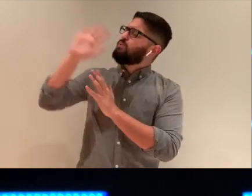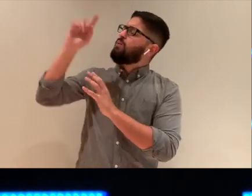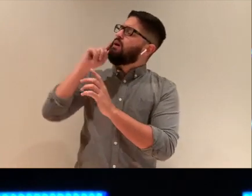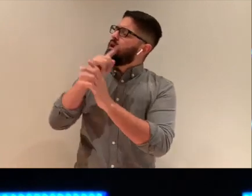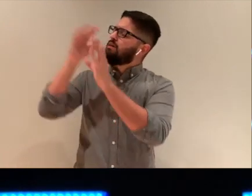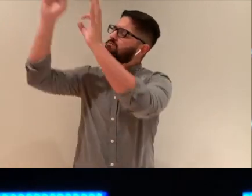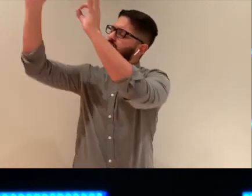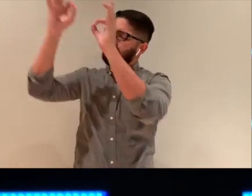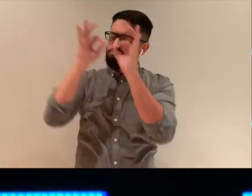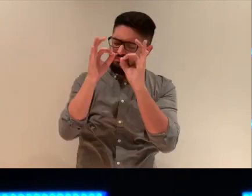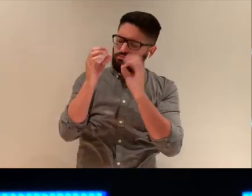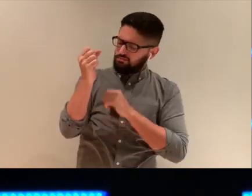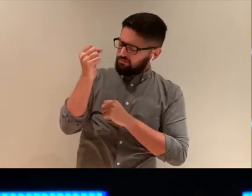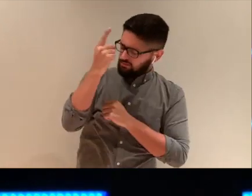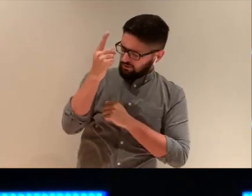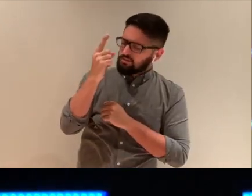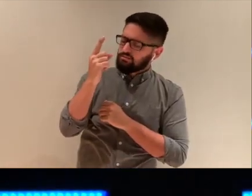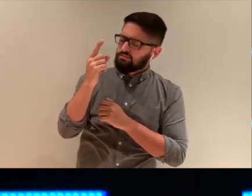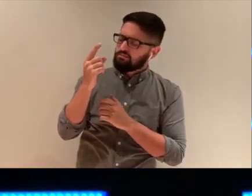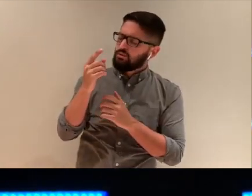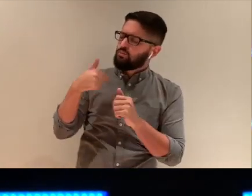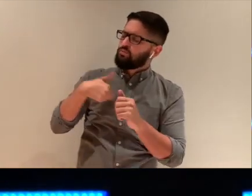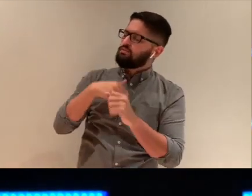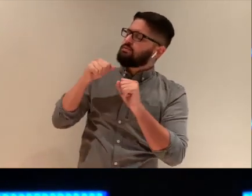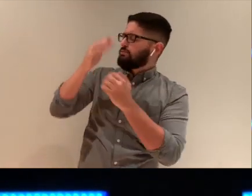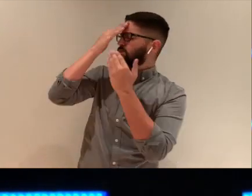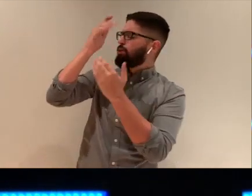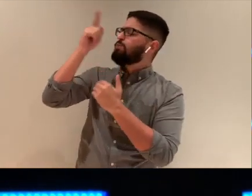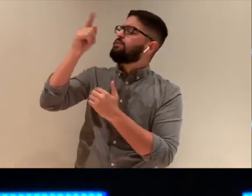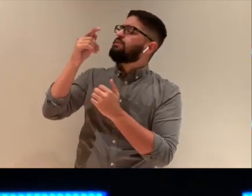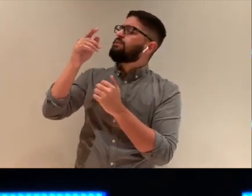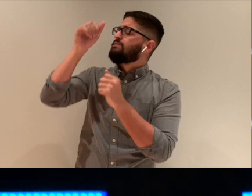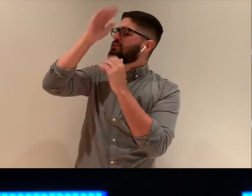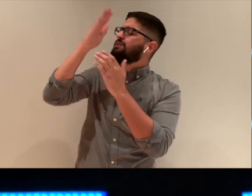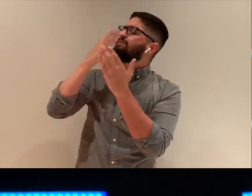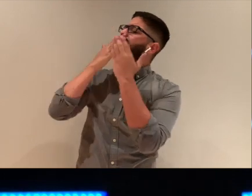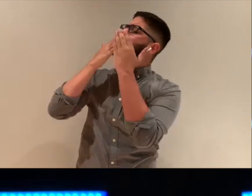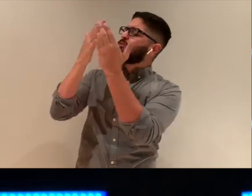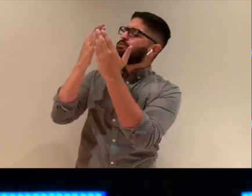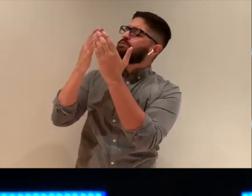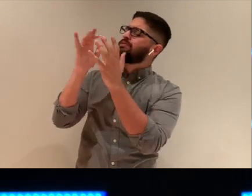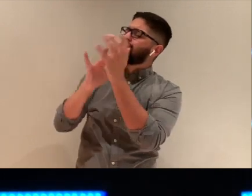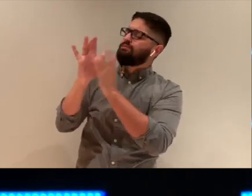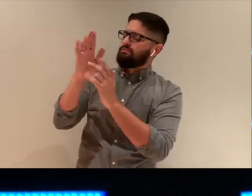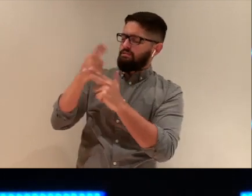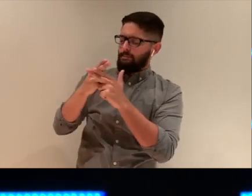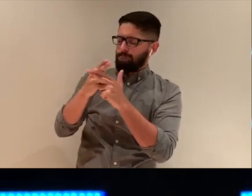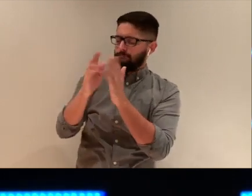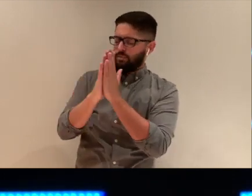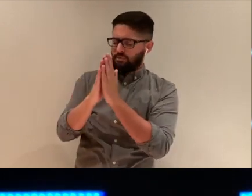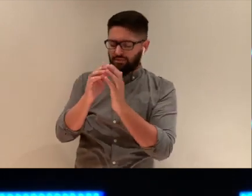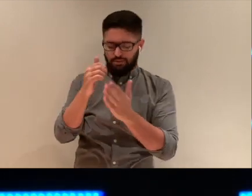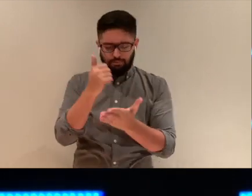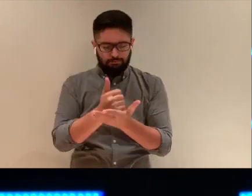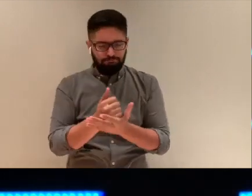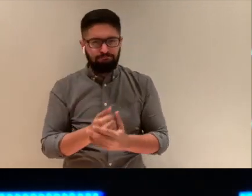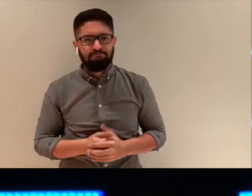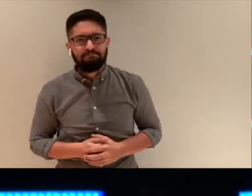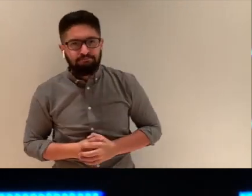see the truth in your word so that we could walk in obedience. So, Father, thank you, and lead us today. It's in Jesus' name we